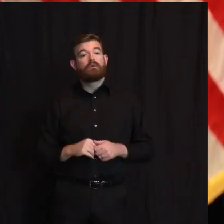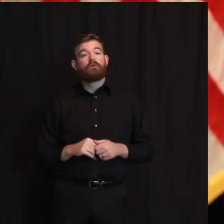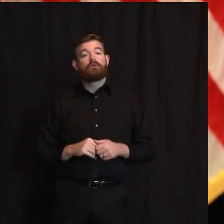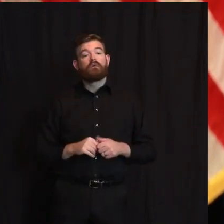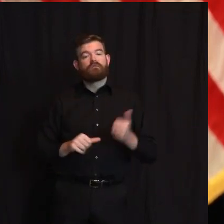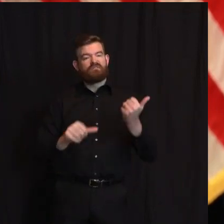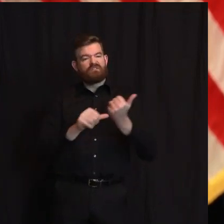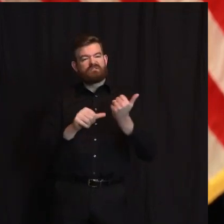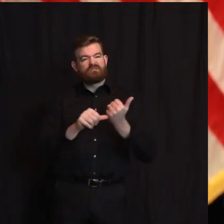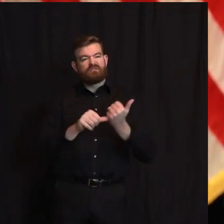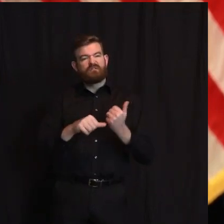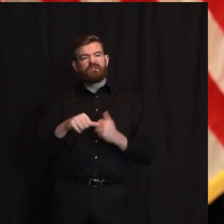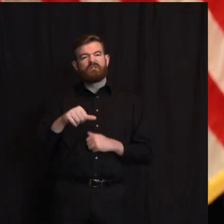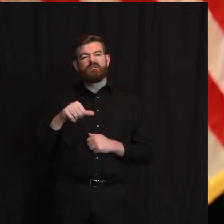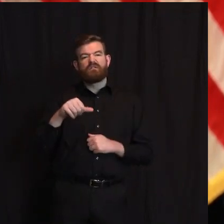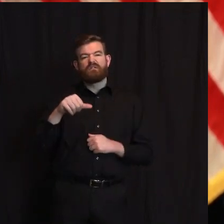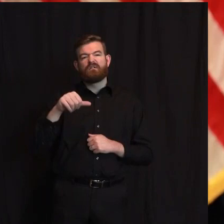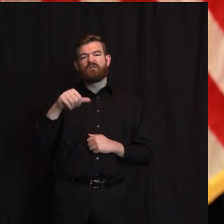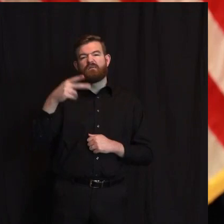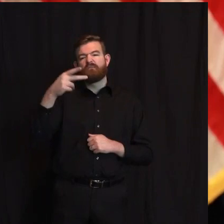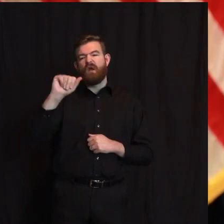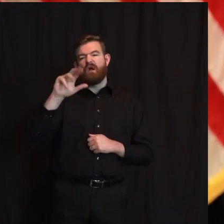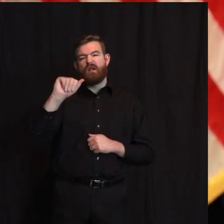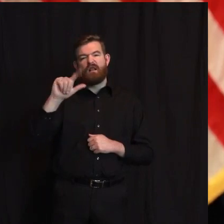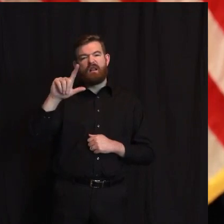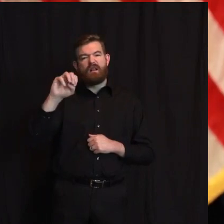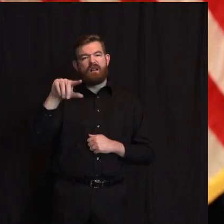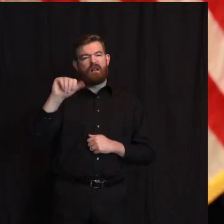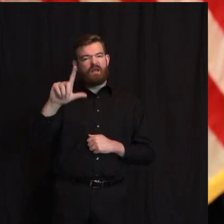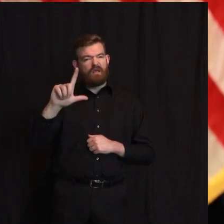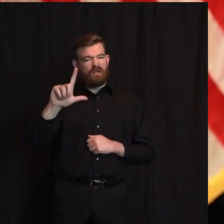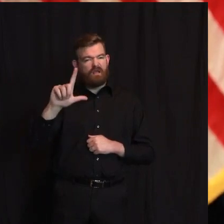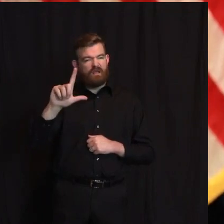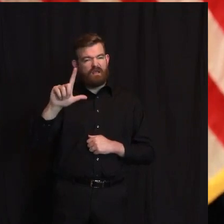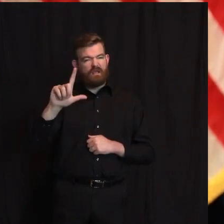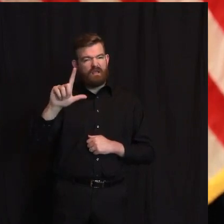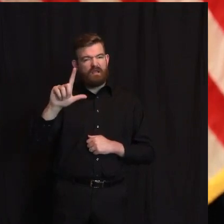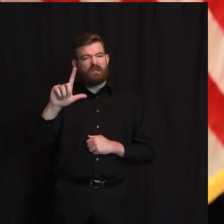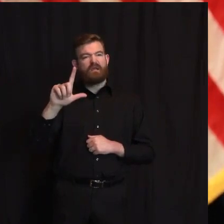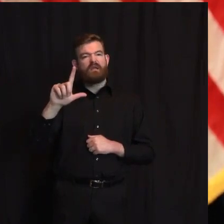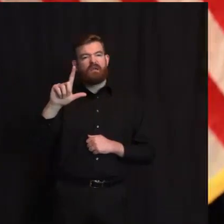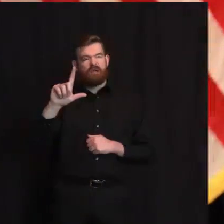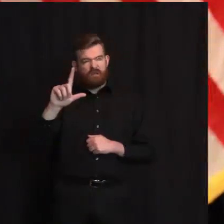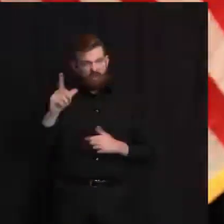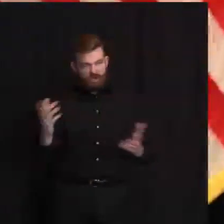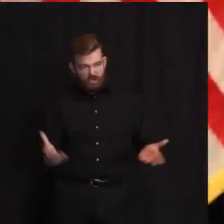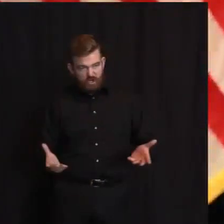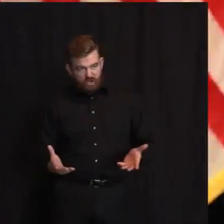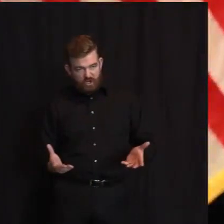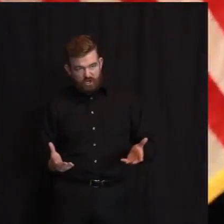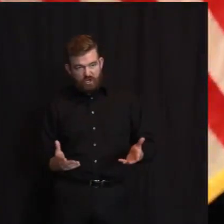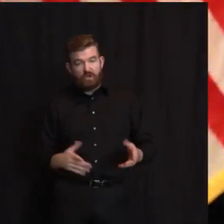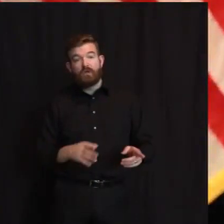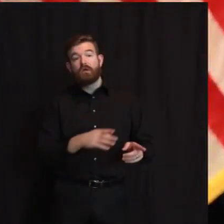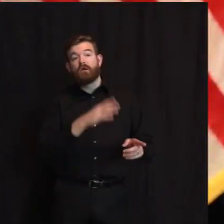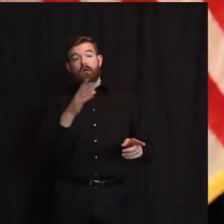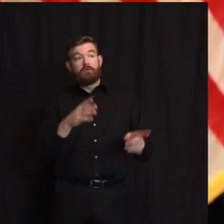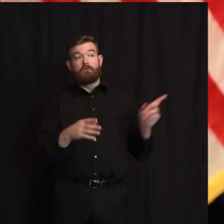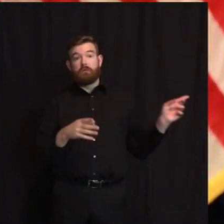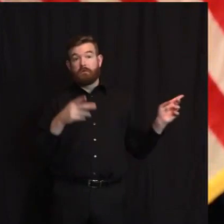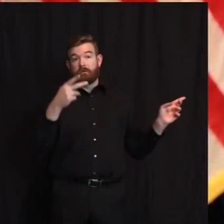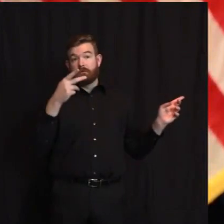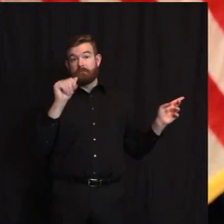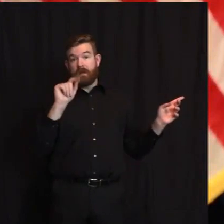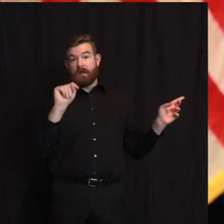other colleagues. Thank you all for joining us. I got Pat's permission and blessing, so I'm